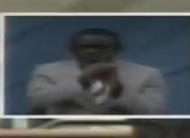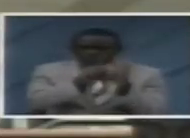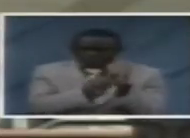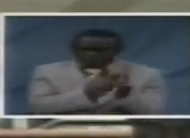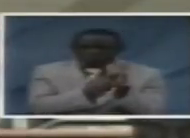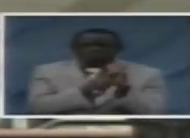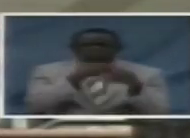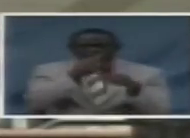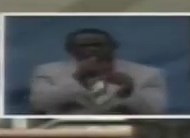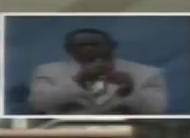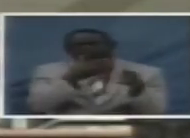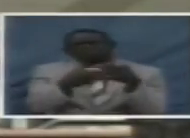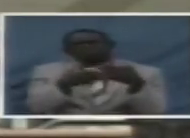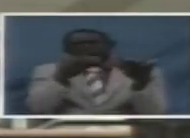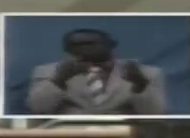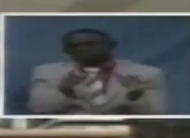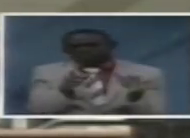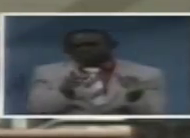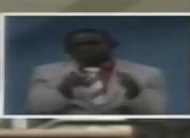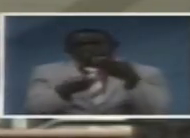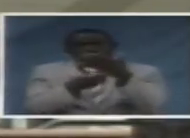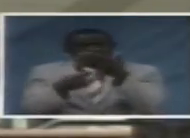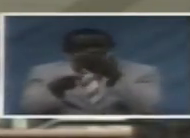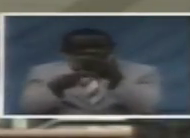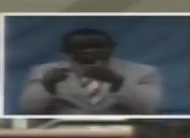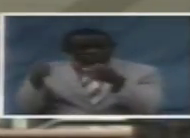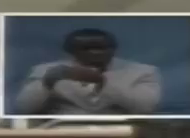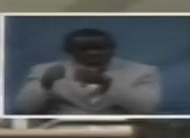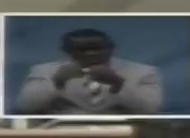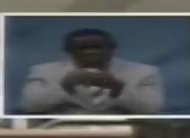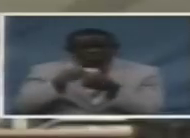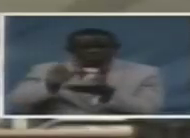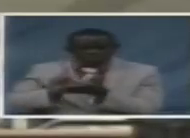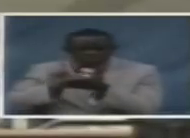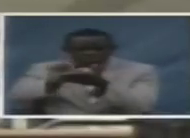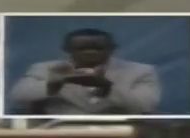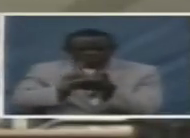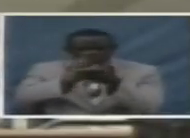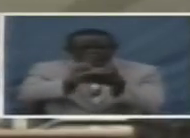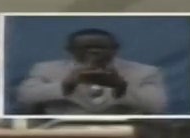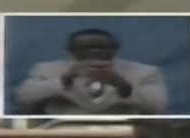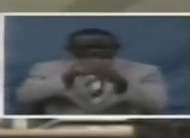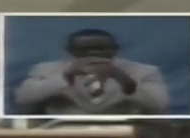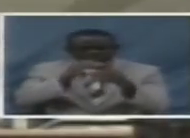policy, commercial bank average lending rates only marginally fell to